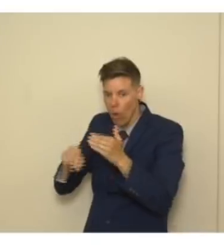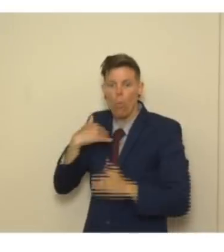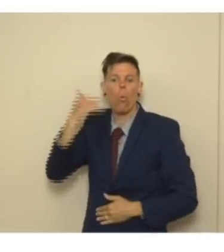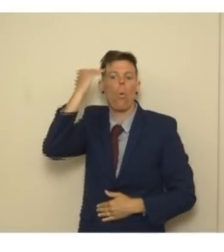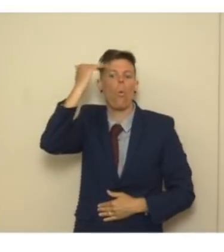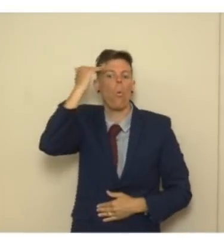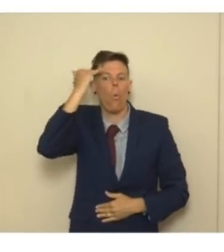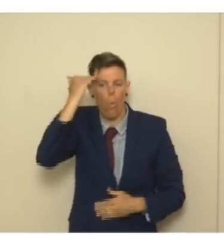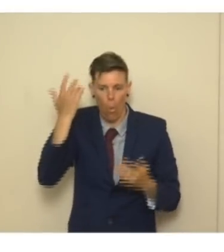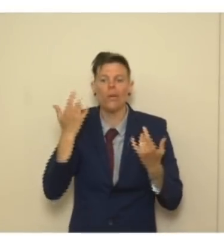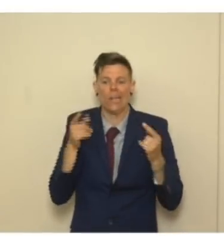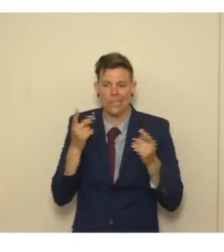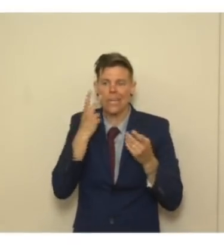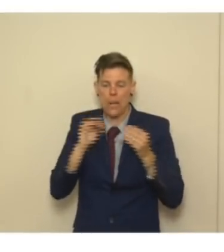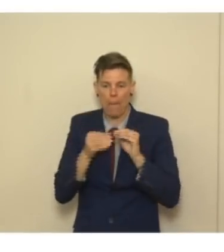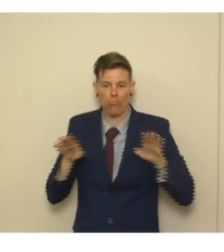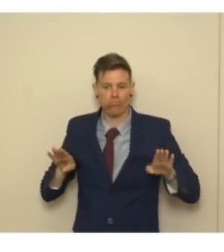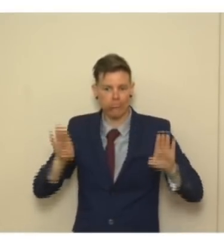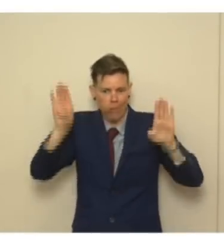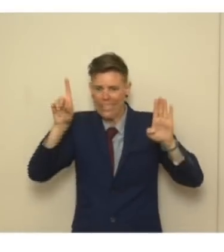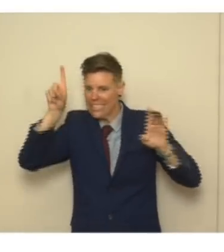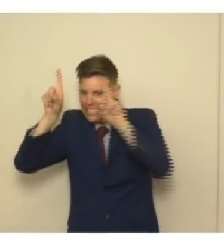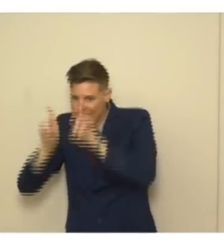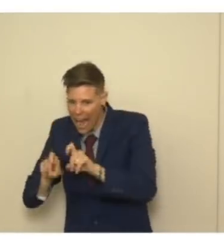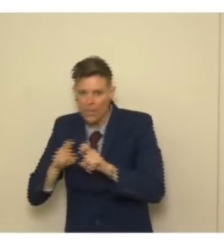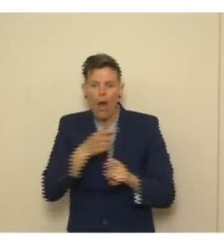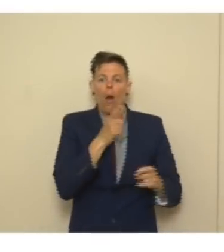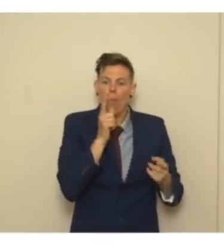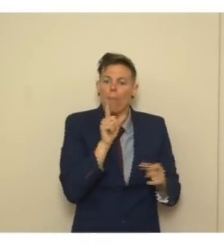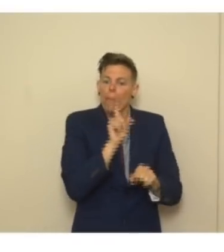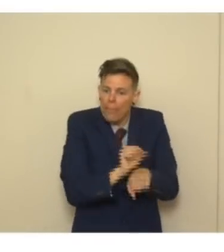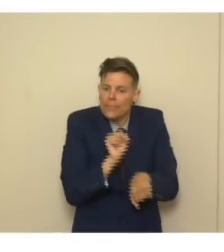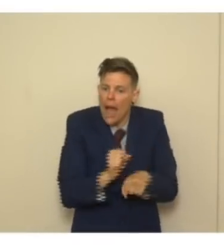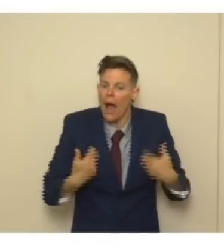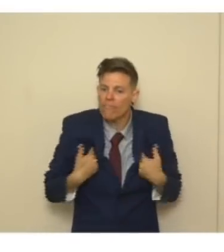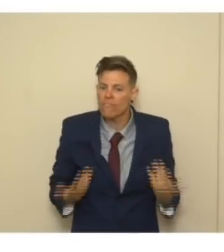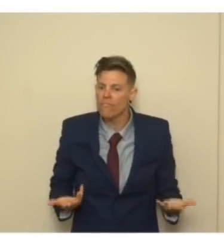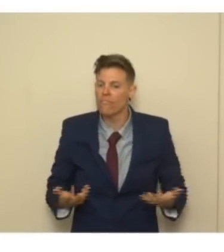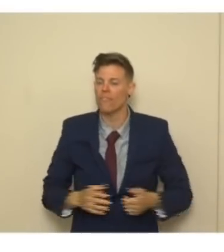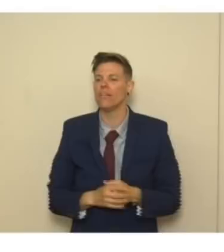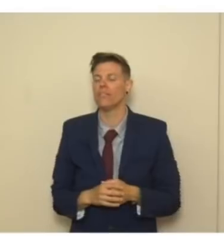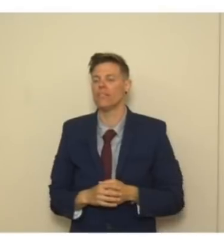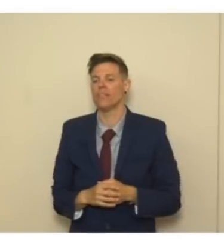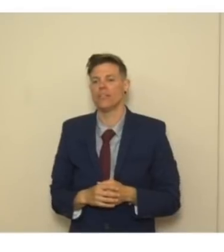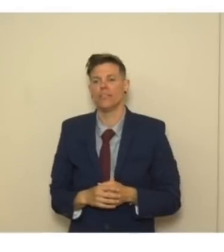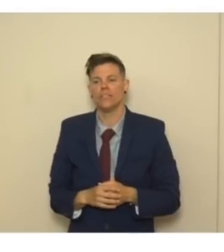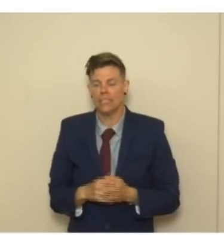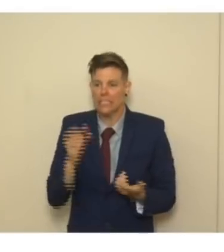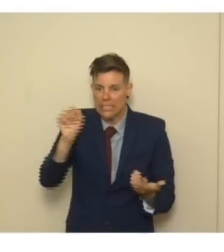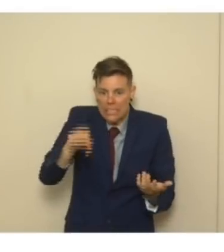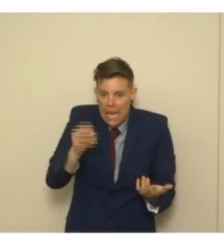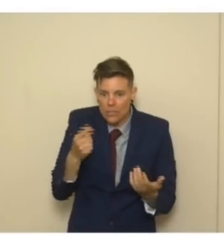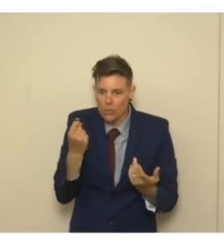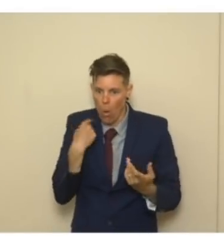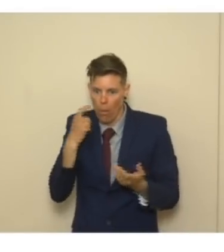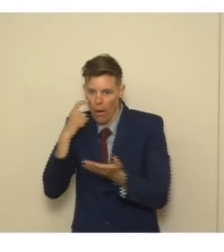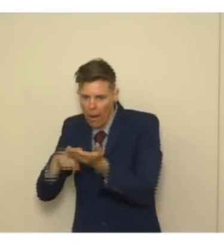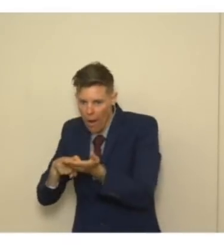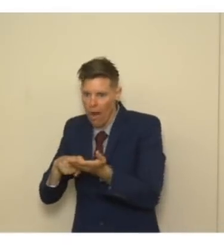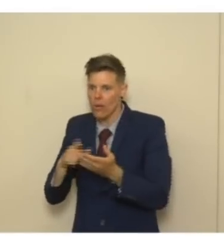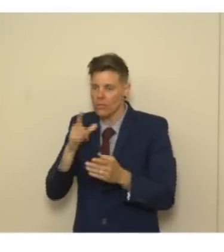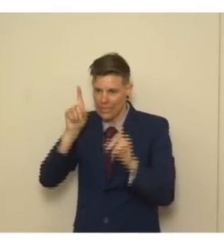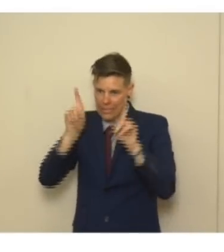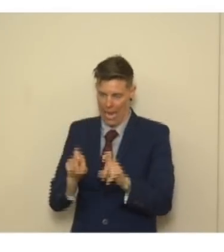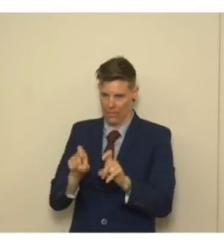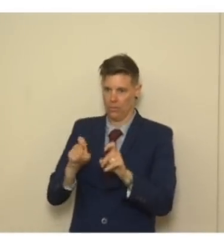more cases. But the test positivity rate is the percent of those tests you do that are positive. That should stay the same or even go